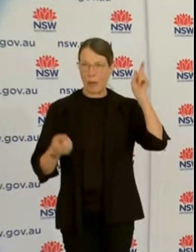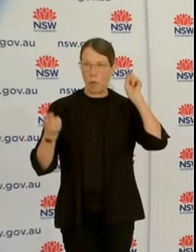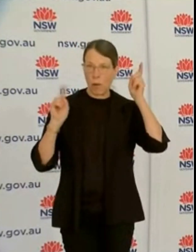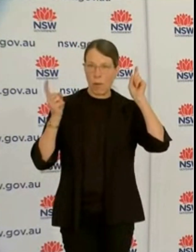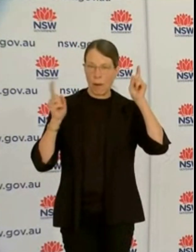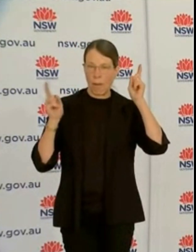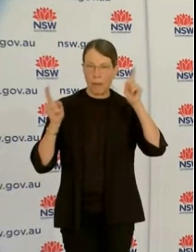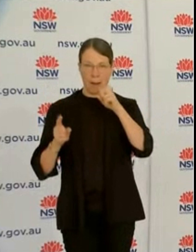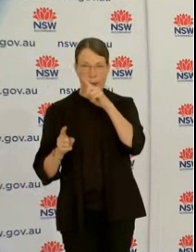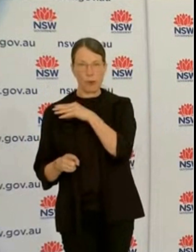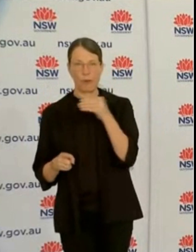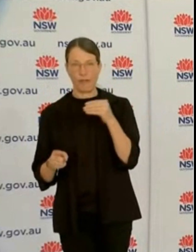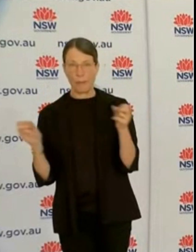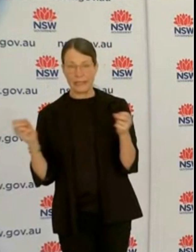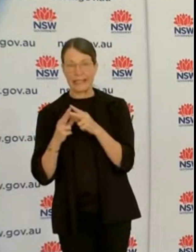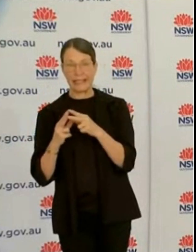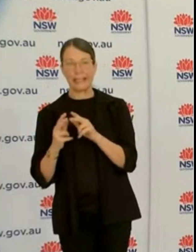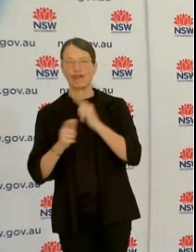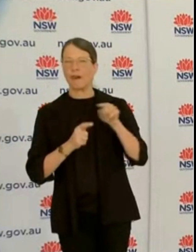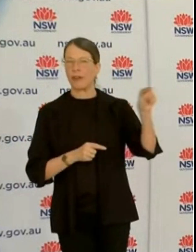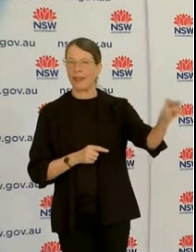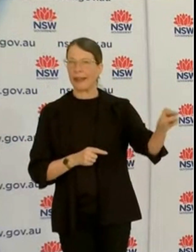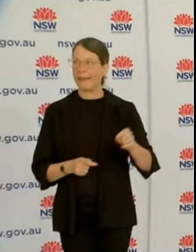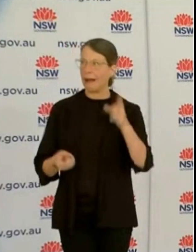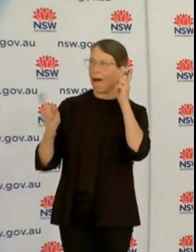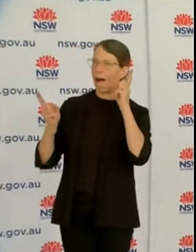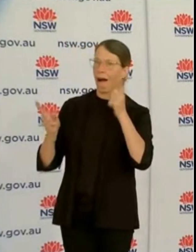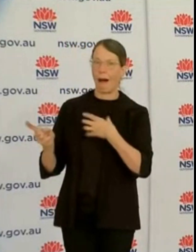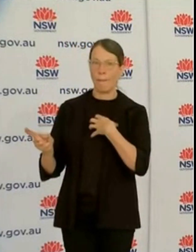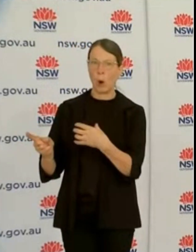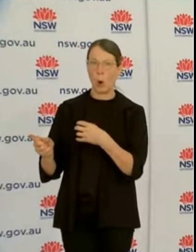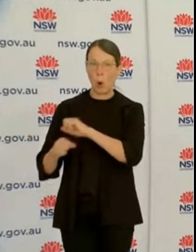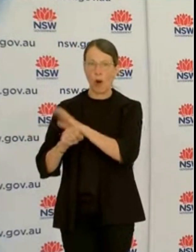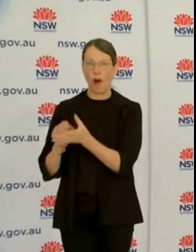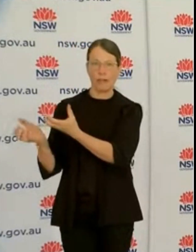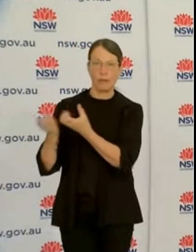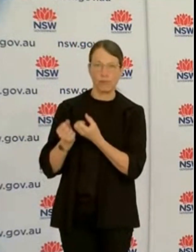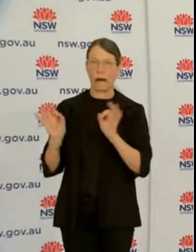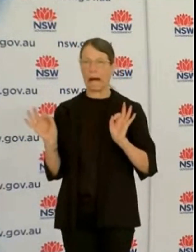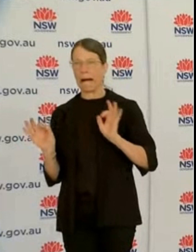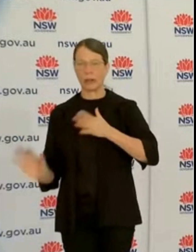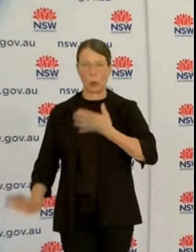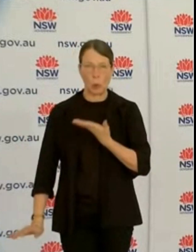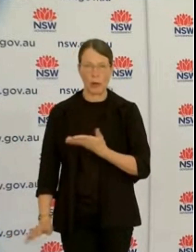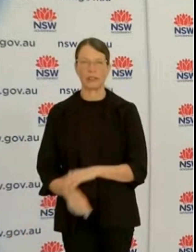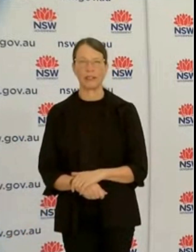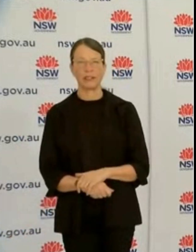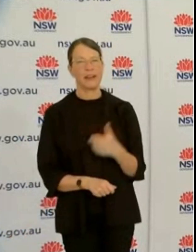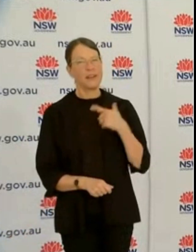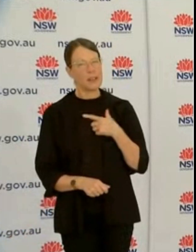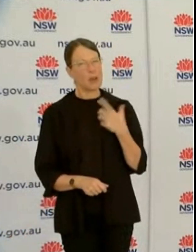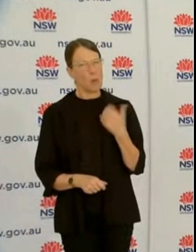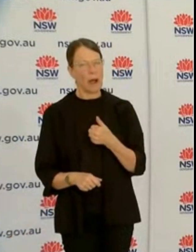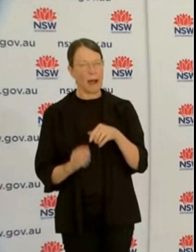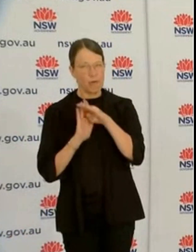anxiety about people leaving Sydney. It's why we have a level of restrictions on the movement of people out of Sydney, authorised workers, having testing 7 days prior